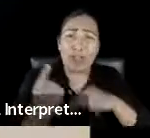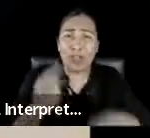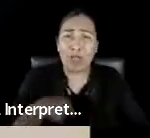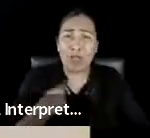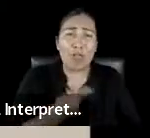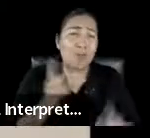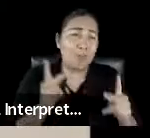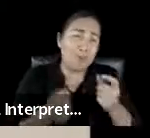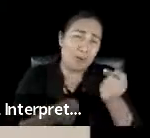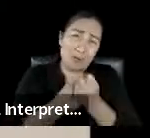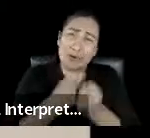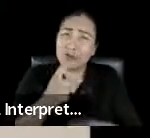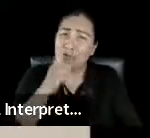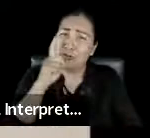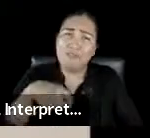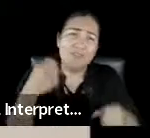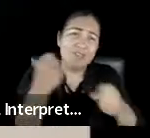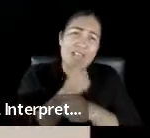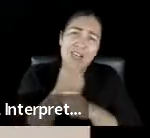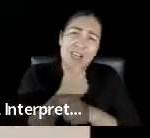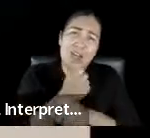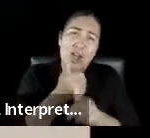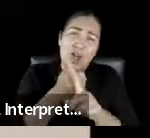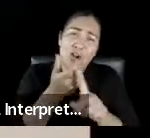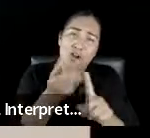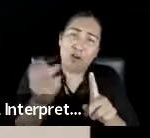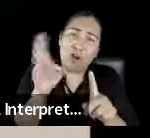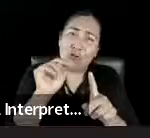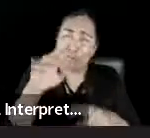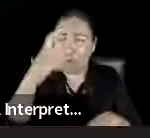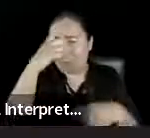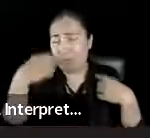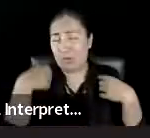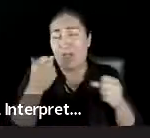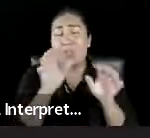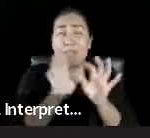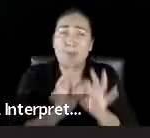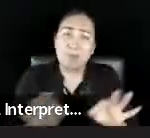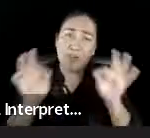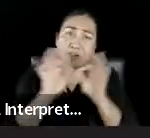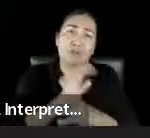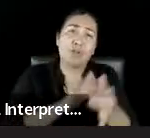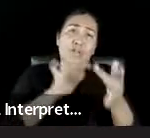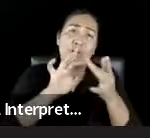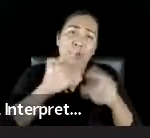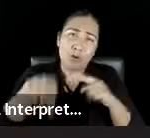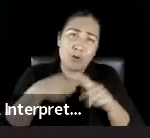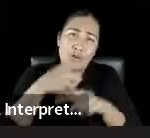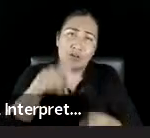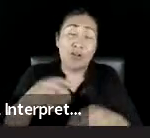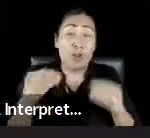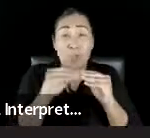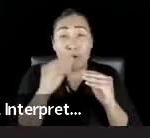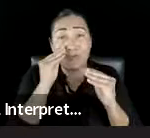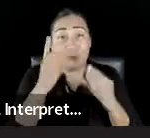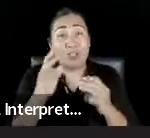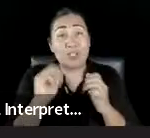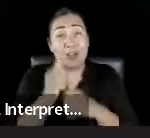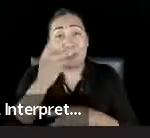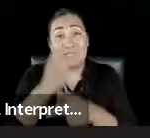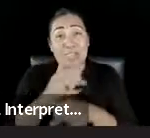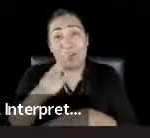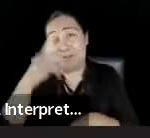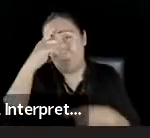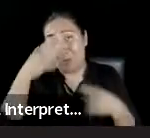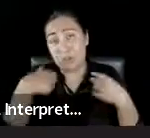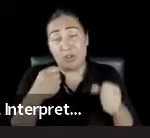supporting you and you don't have to fight it on your own. Your mental health matters, so reach out when you need it. For more information on how to take care of your mental